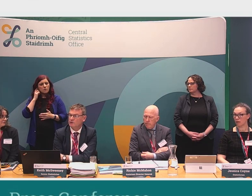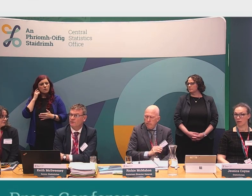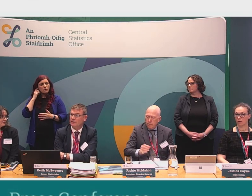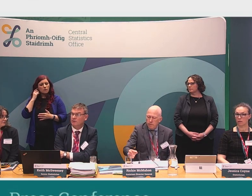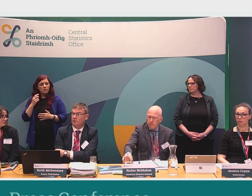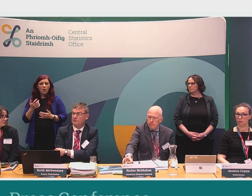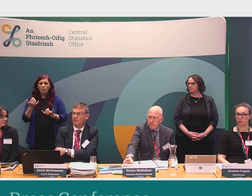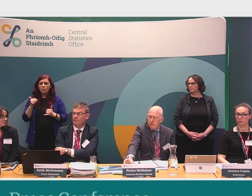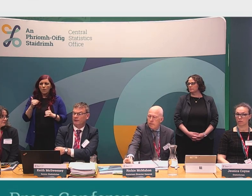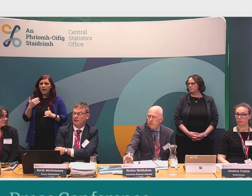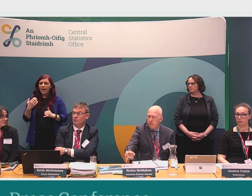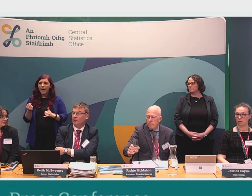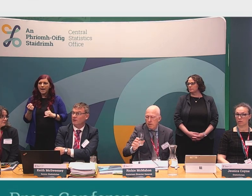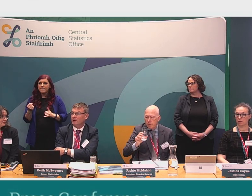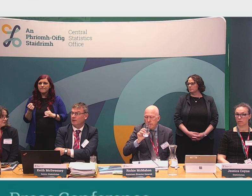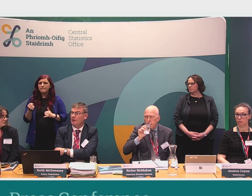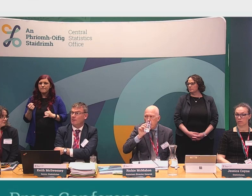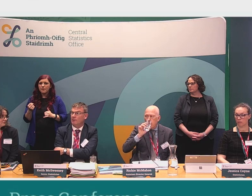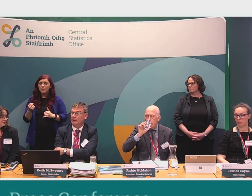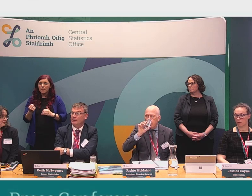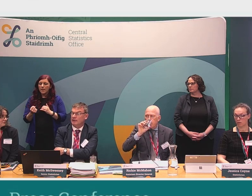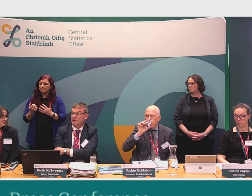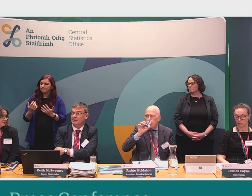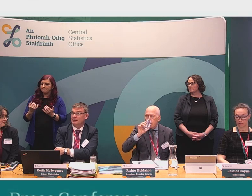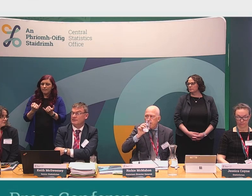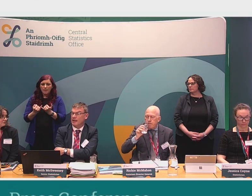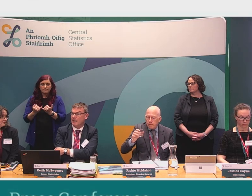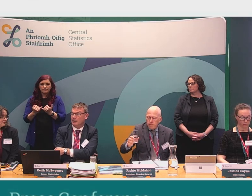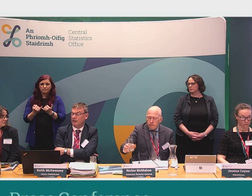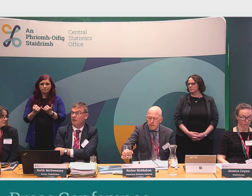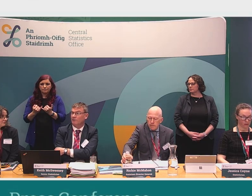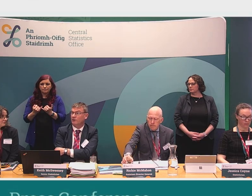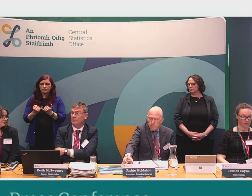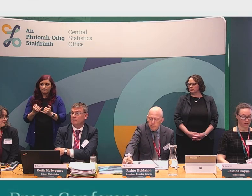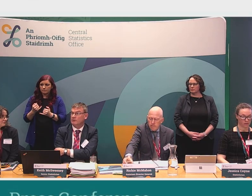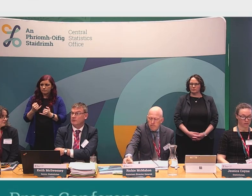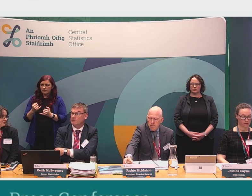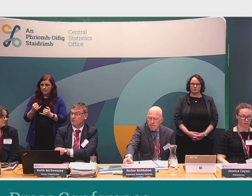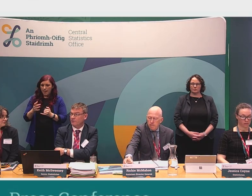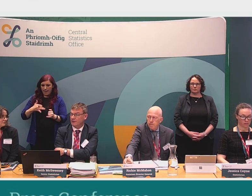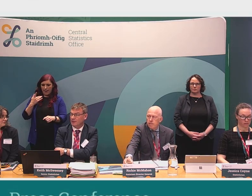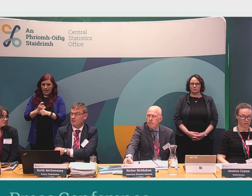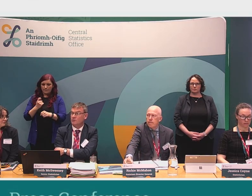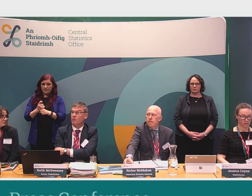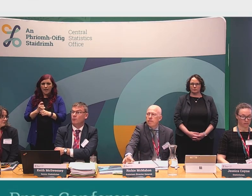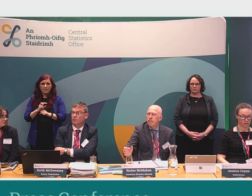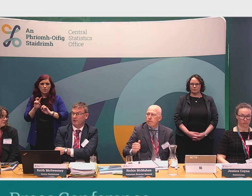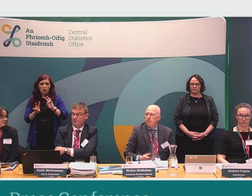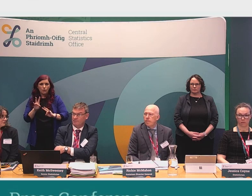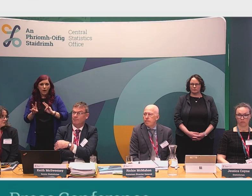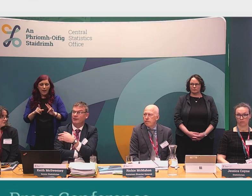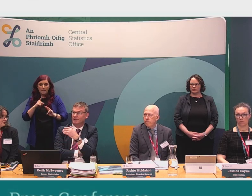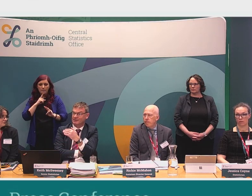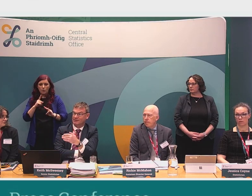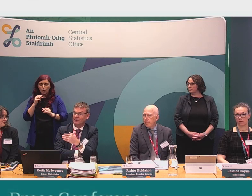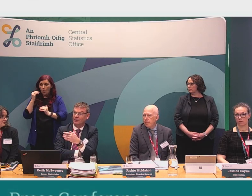age effect in terms of the actual recall, like that this is a kind of lifetime survey. So older people